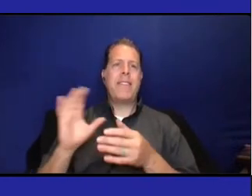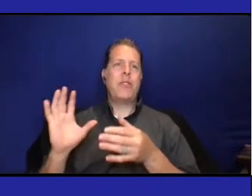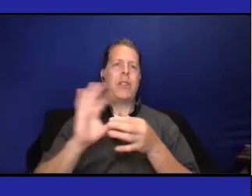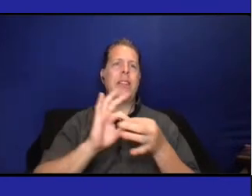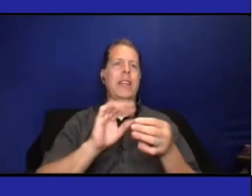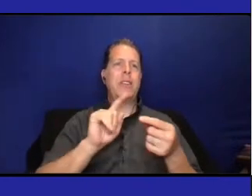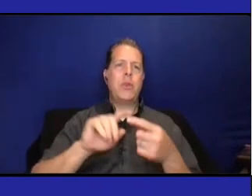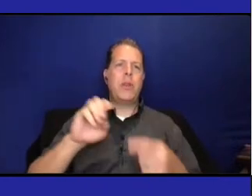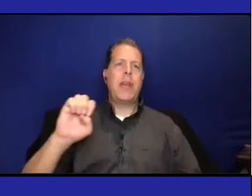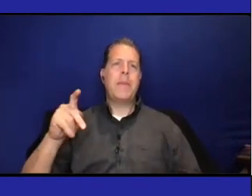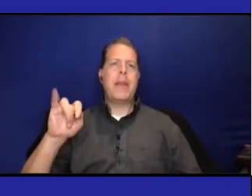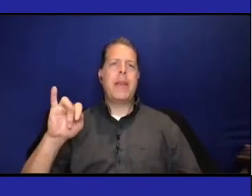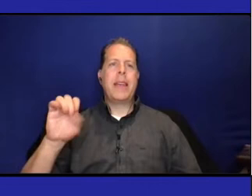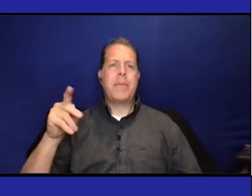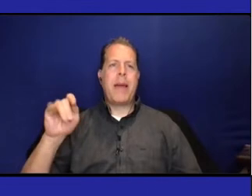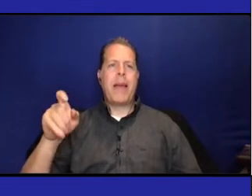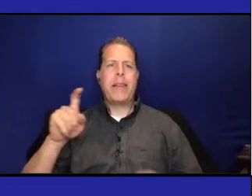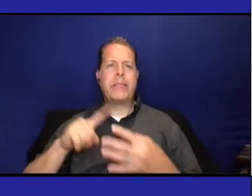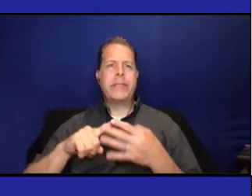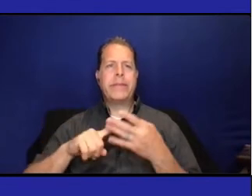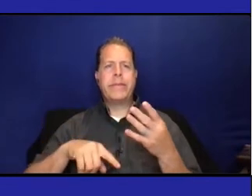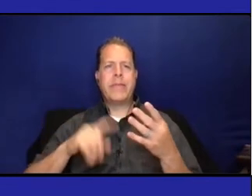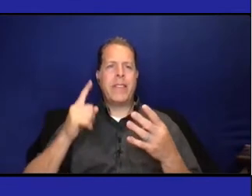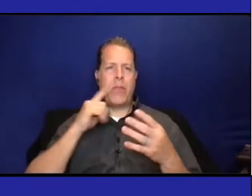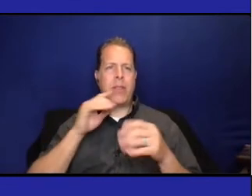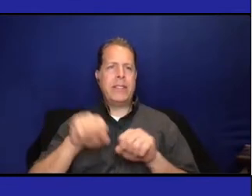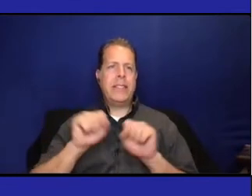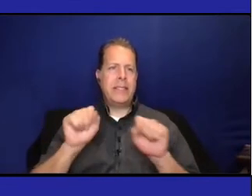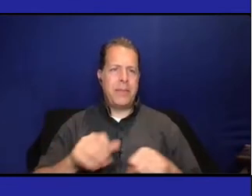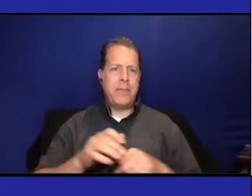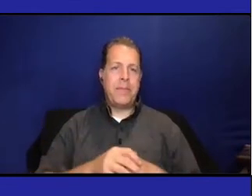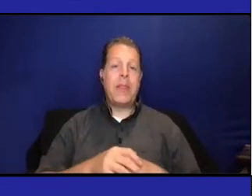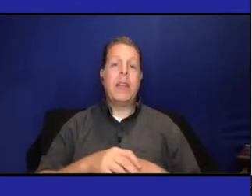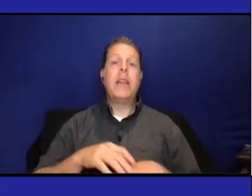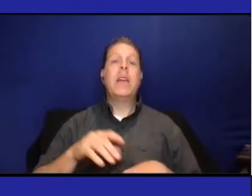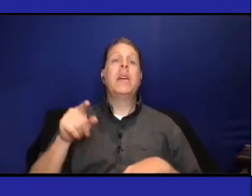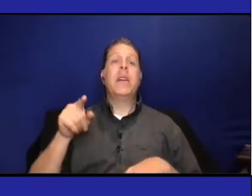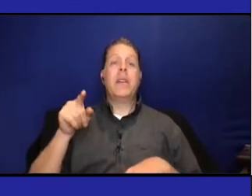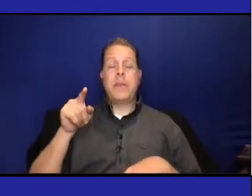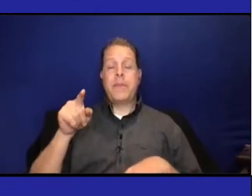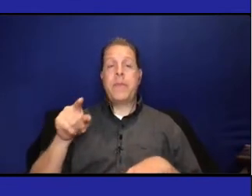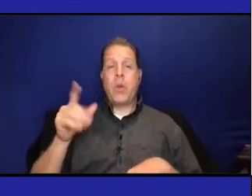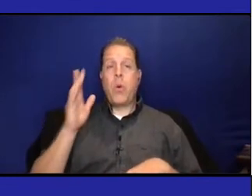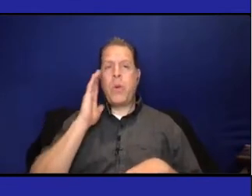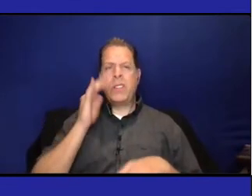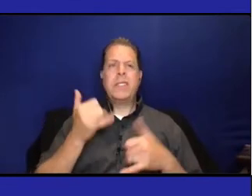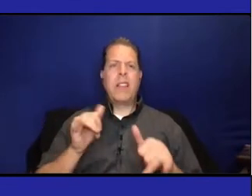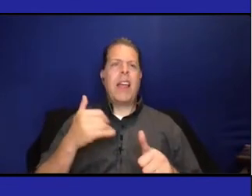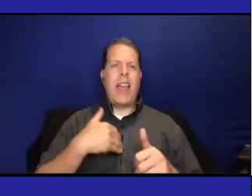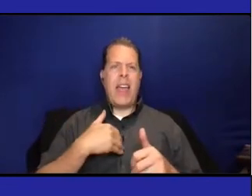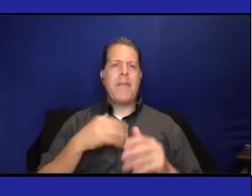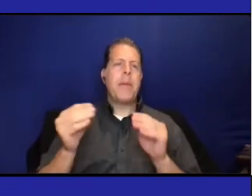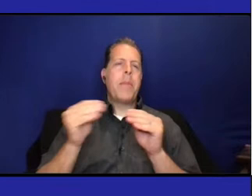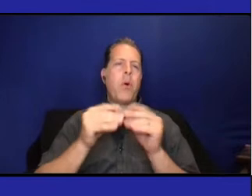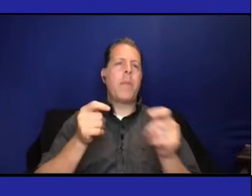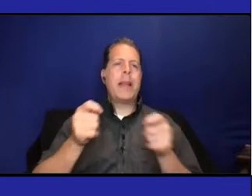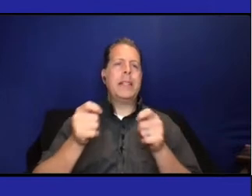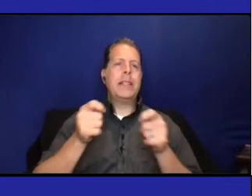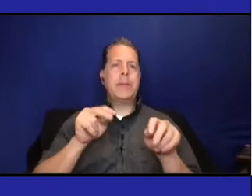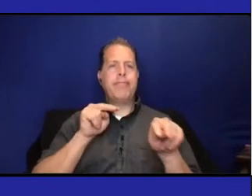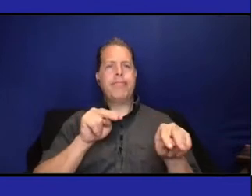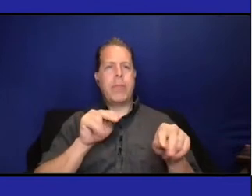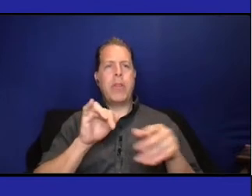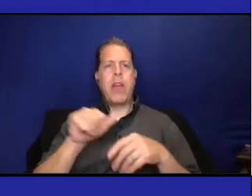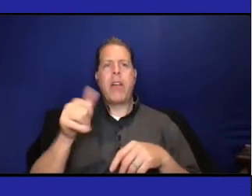PACS for the system. We will still have, but a little bit more of management on the other side,